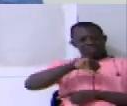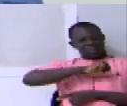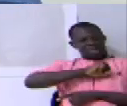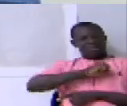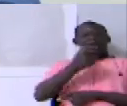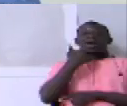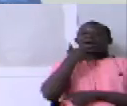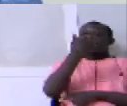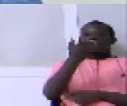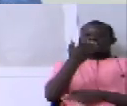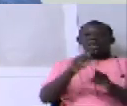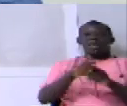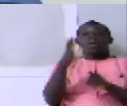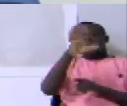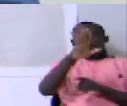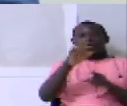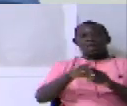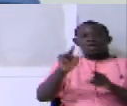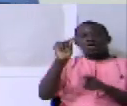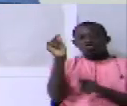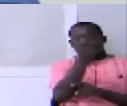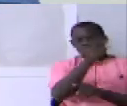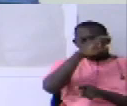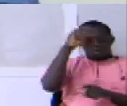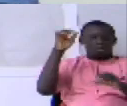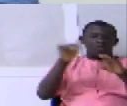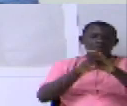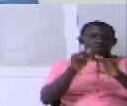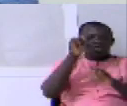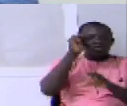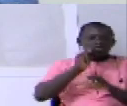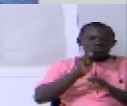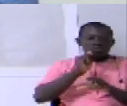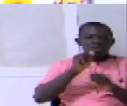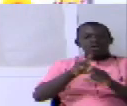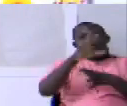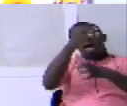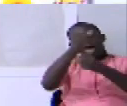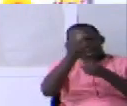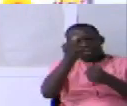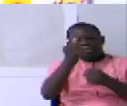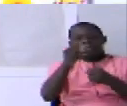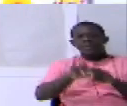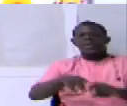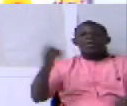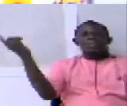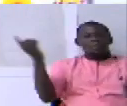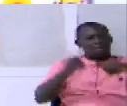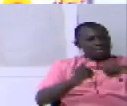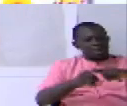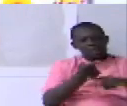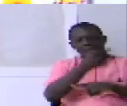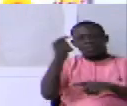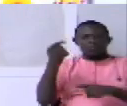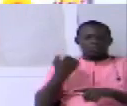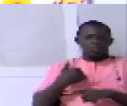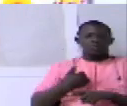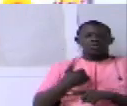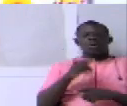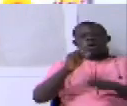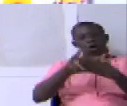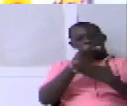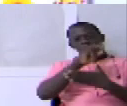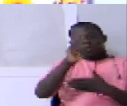were recruits used to assist in the beating of these people? Yaje ngani ninkaro menka wala mnyinti fo recruitolu